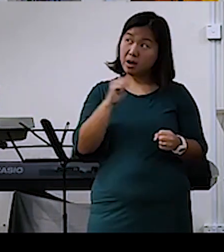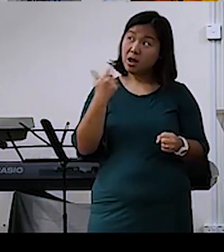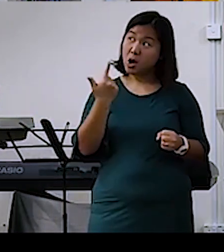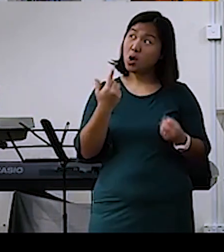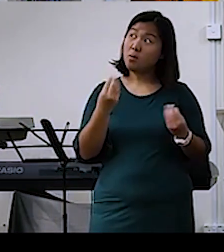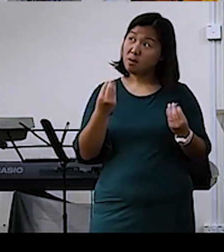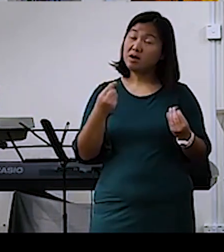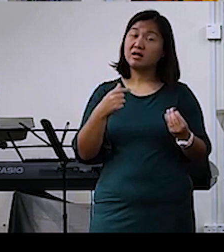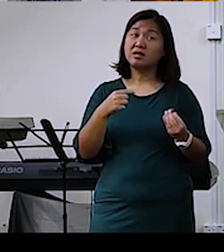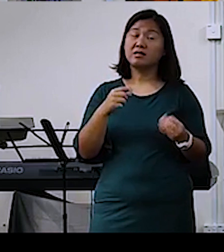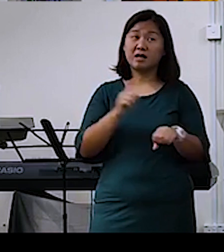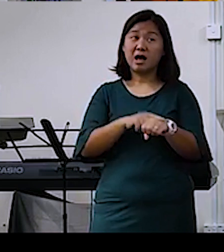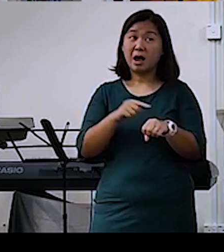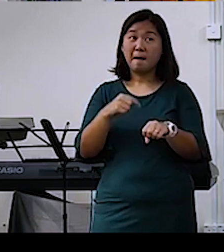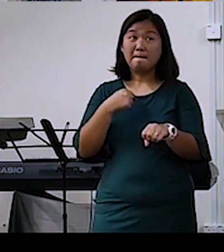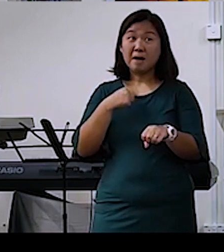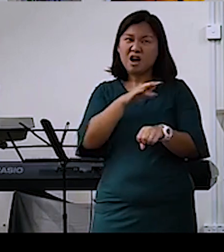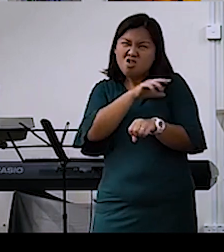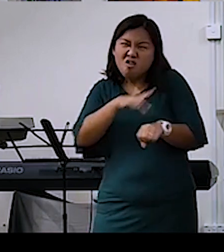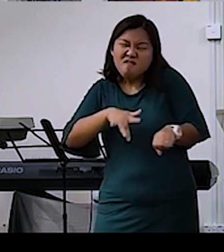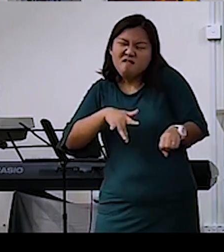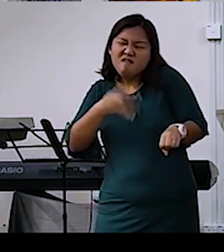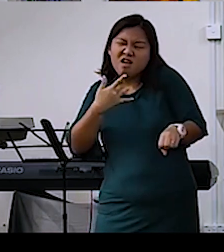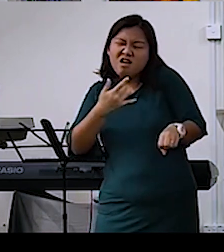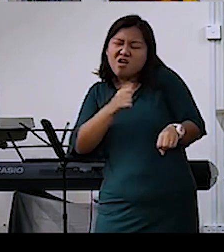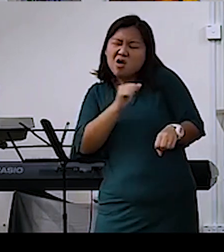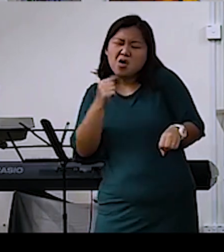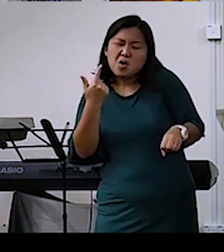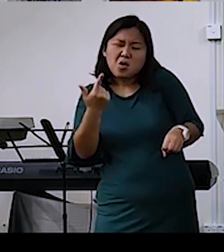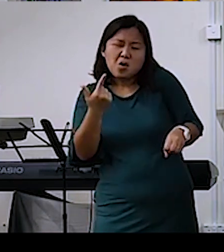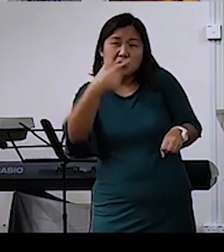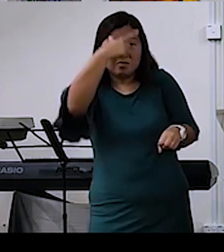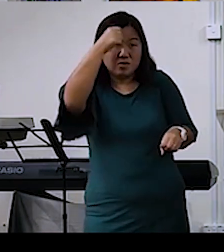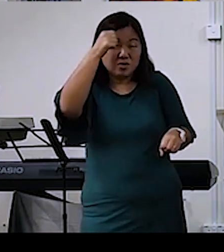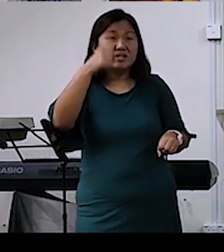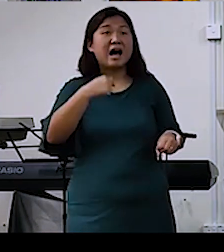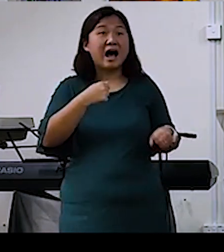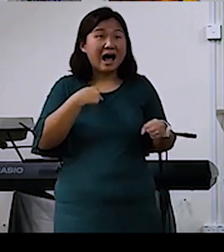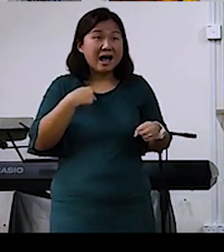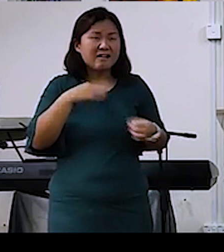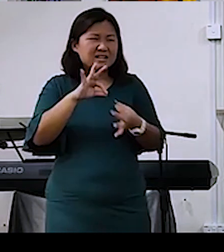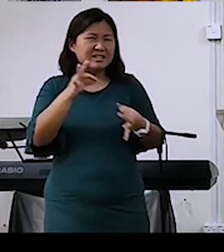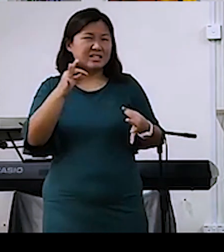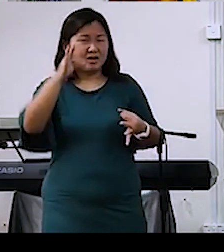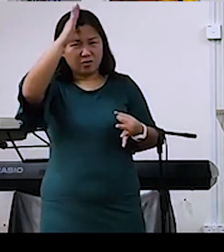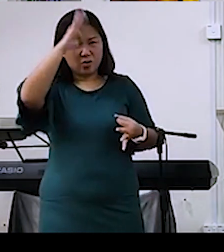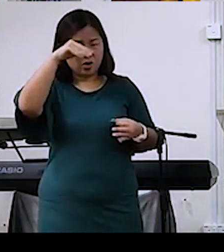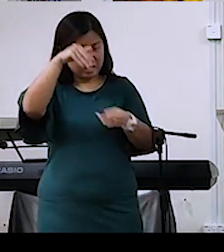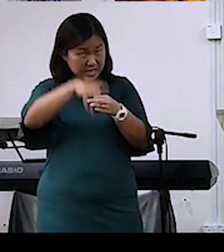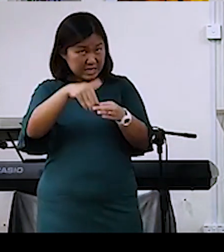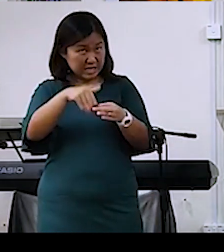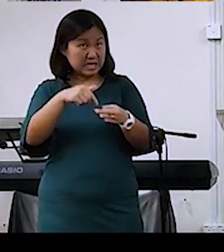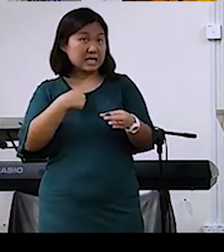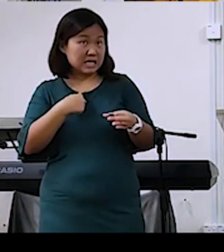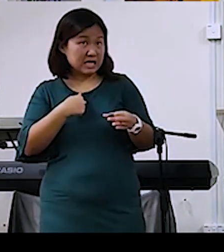I'm still alone sometimes, but I'm never lonely. Never, because I truly have the Spirit of God inside of me. And in the same way, the Holy Spirit wants to